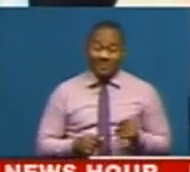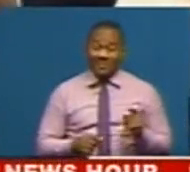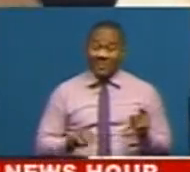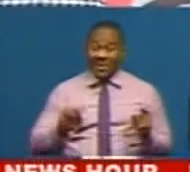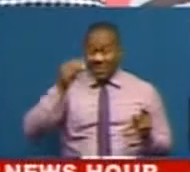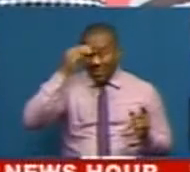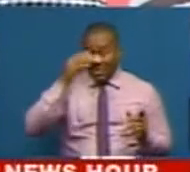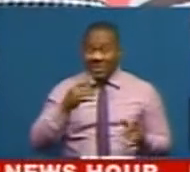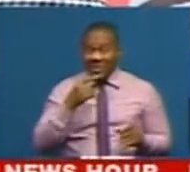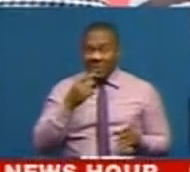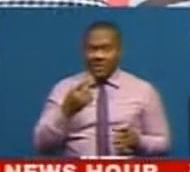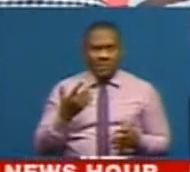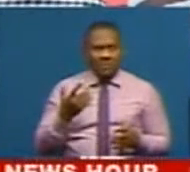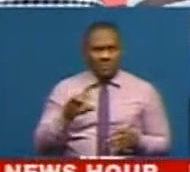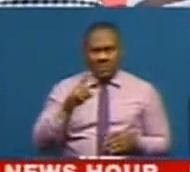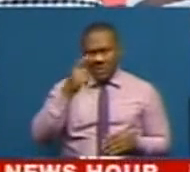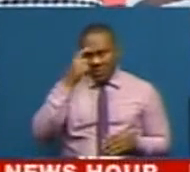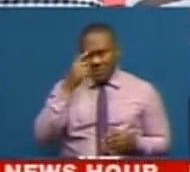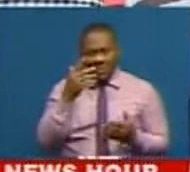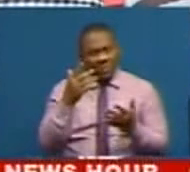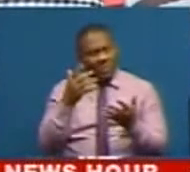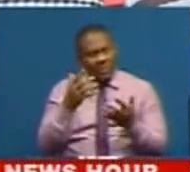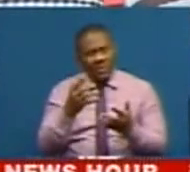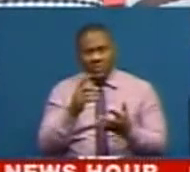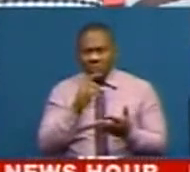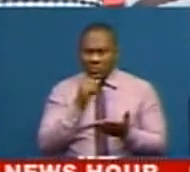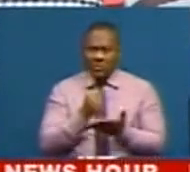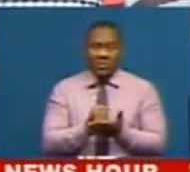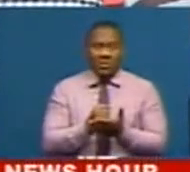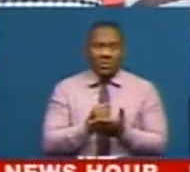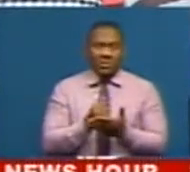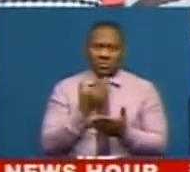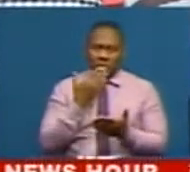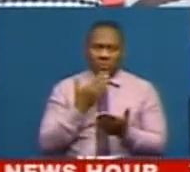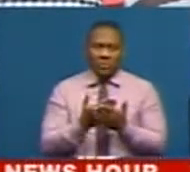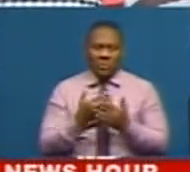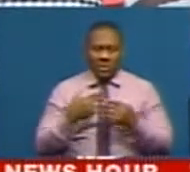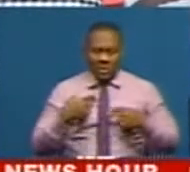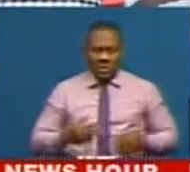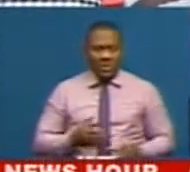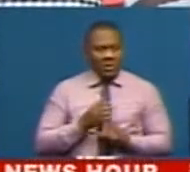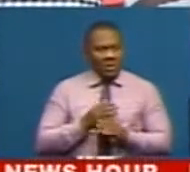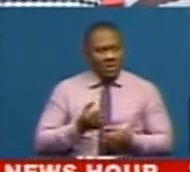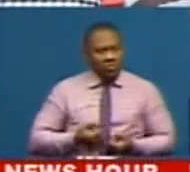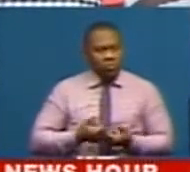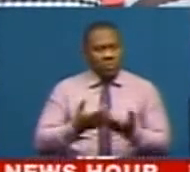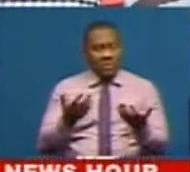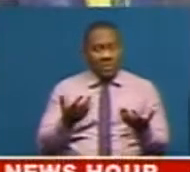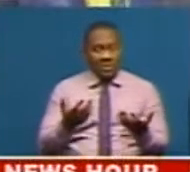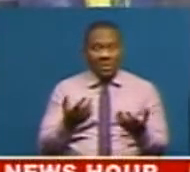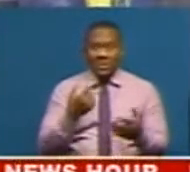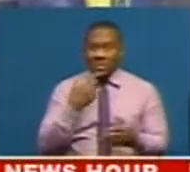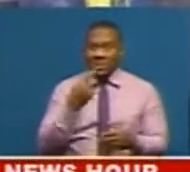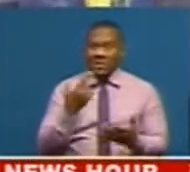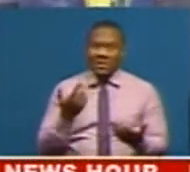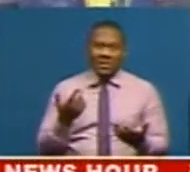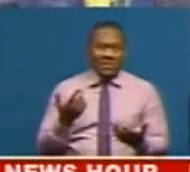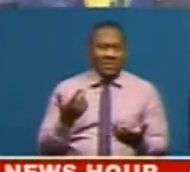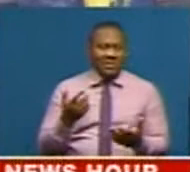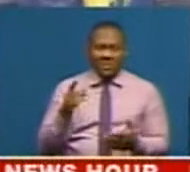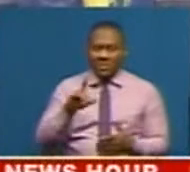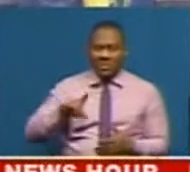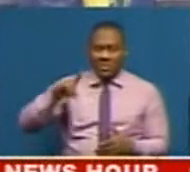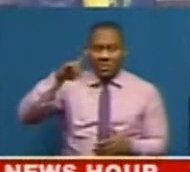the government remains committed to ensuring effective healthcare delivery in the country and believes the drone health delivery